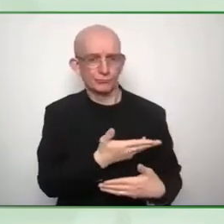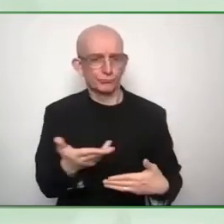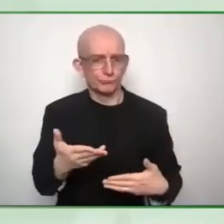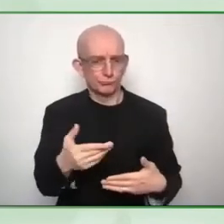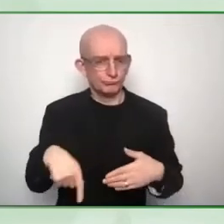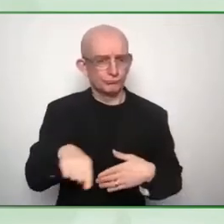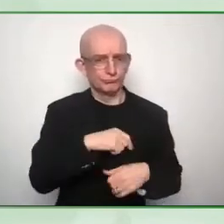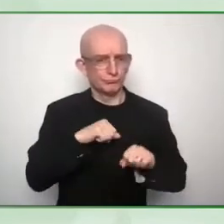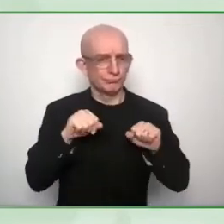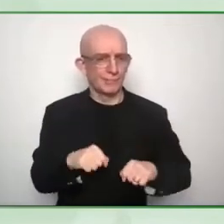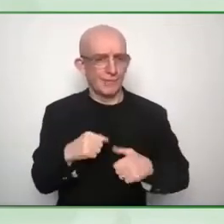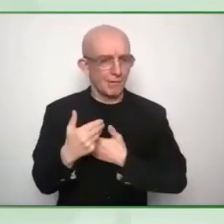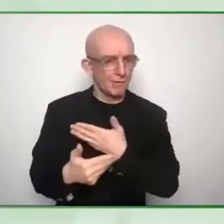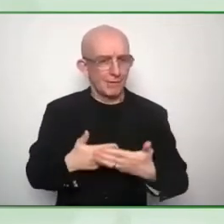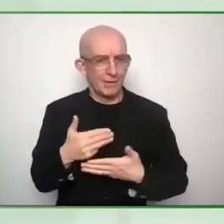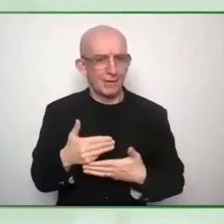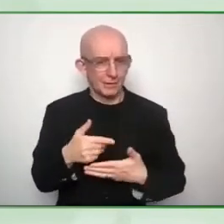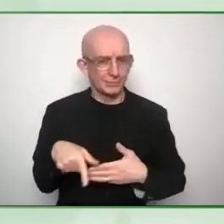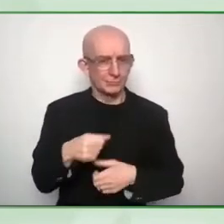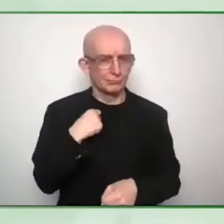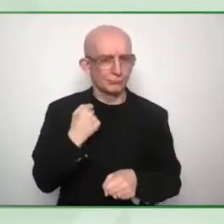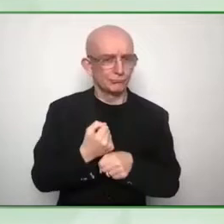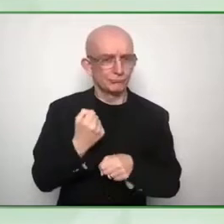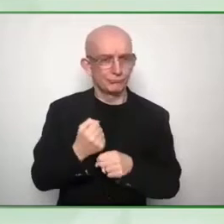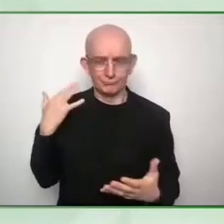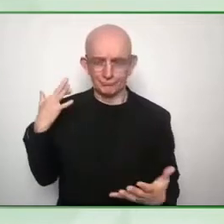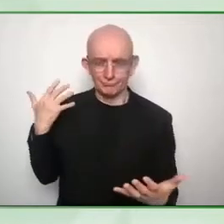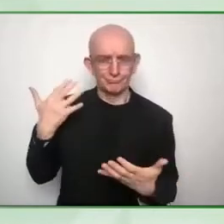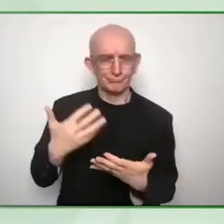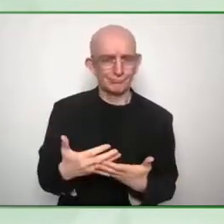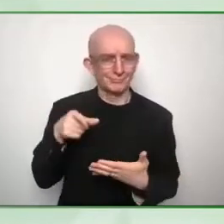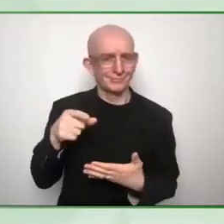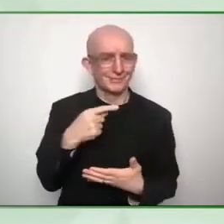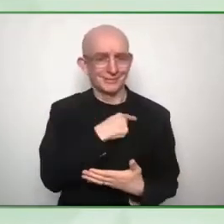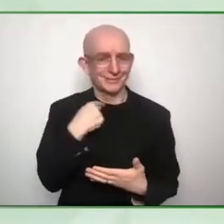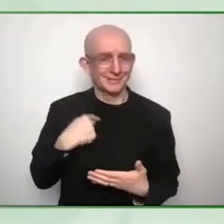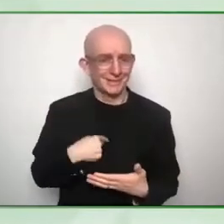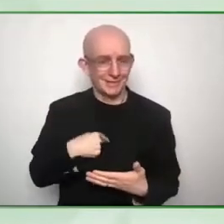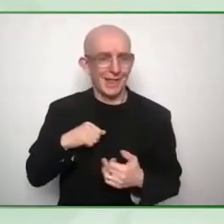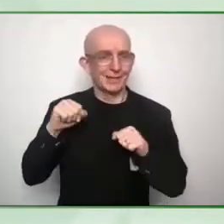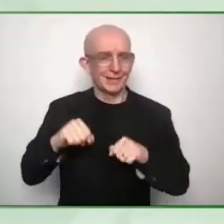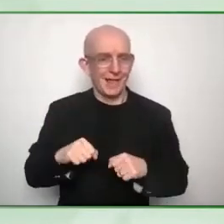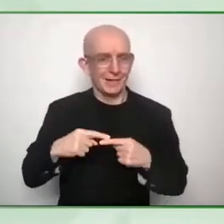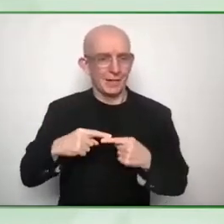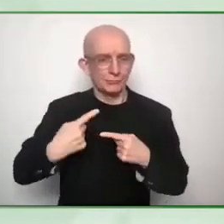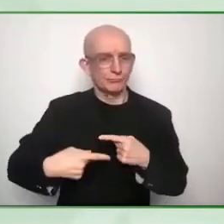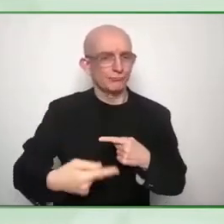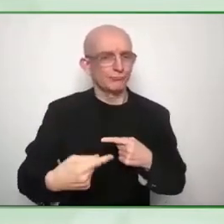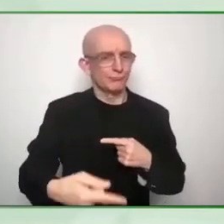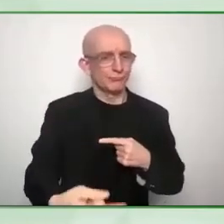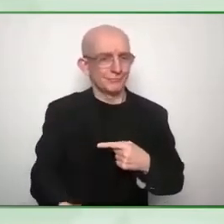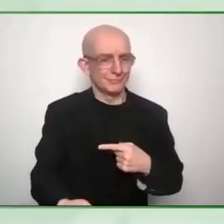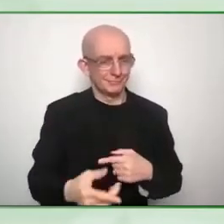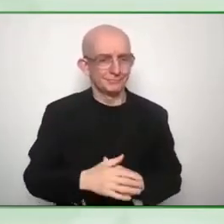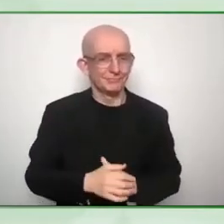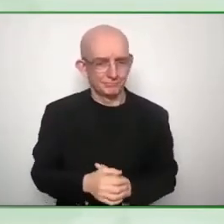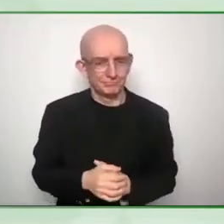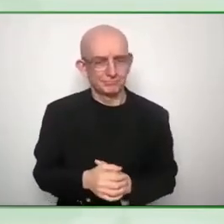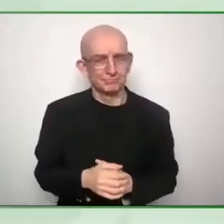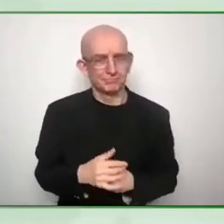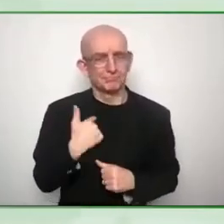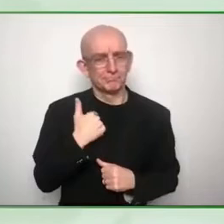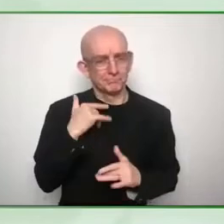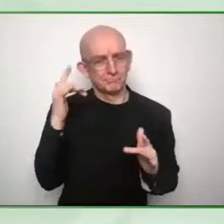a lot of the things that we're doing now is the direct outcome of that. So I'd like to thank the Harkin Institute for that. And I